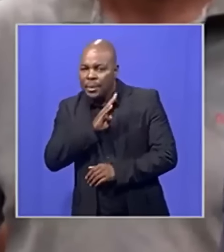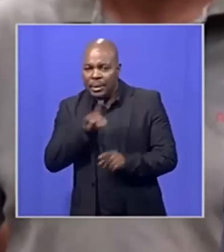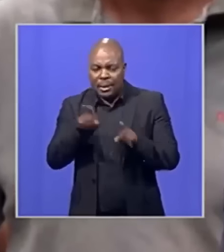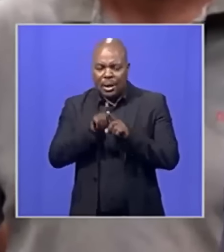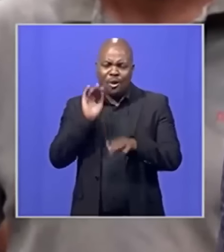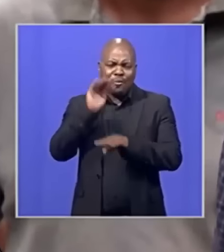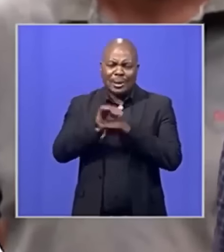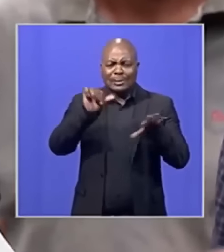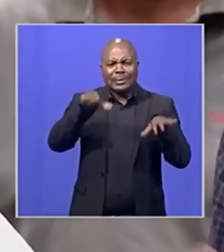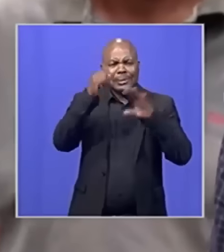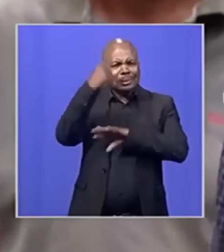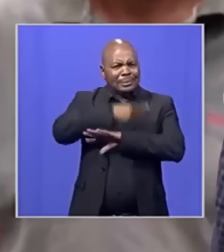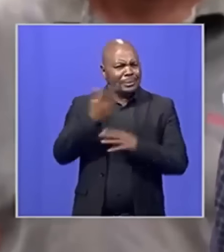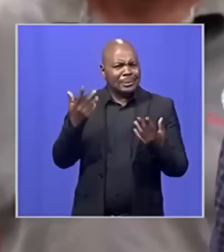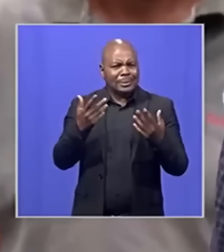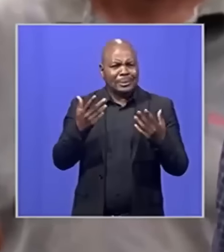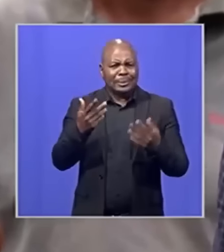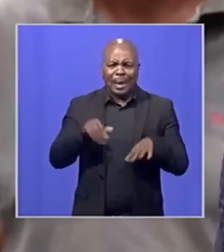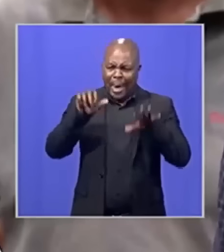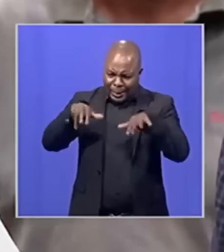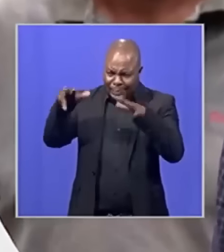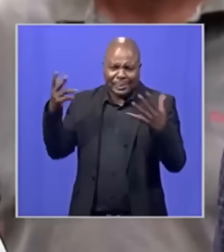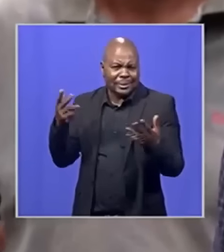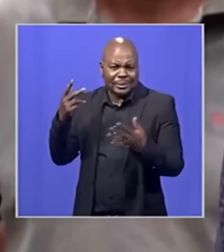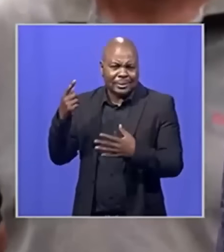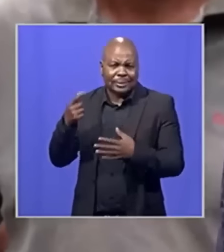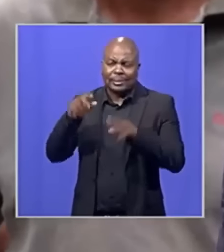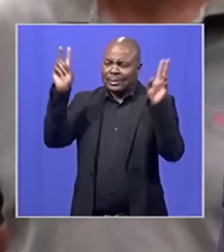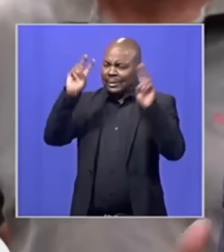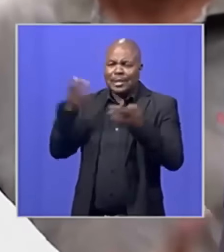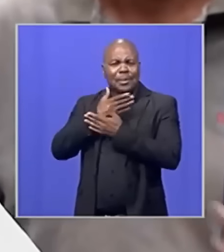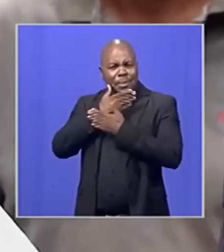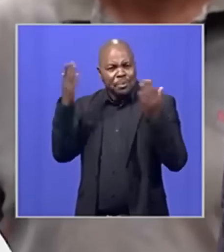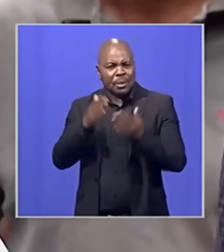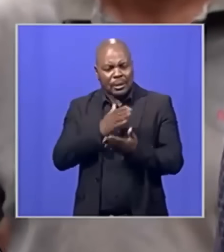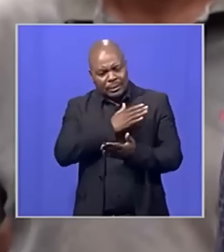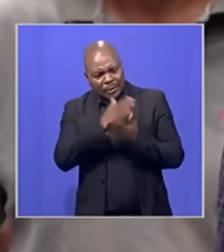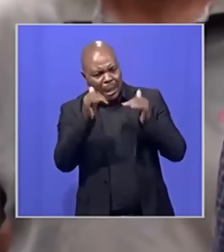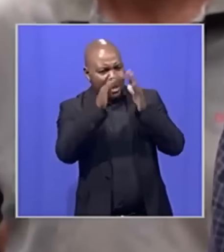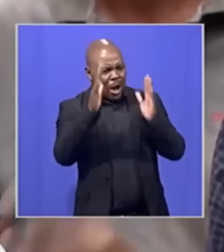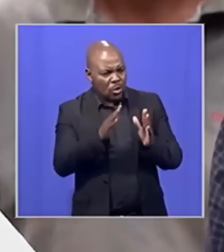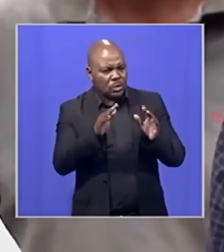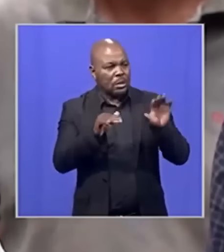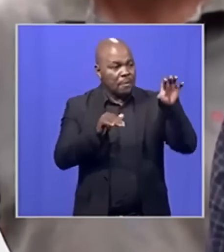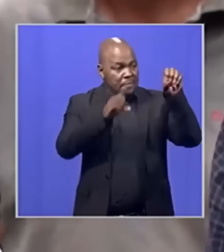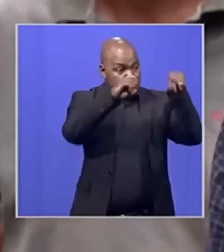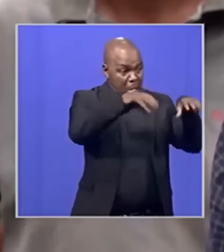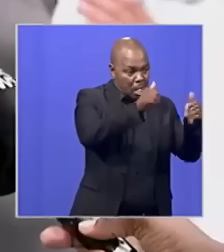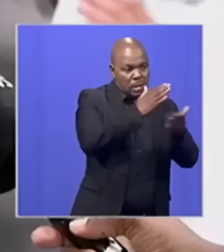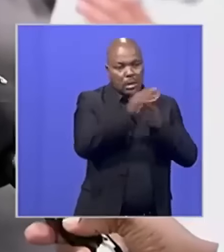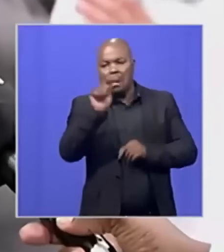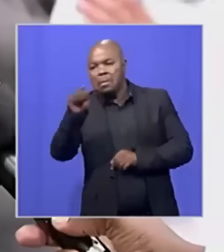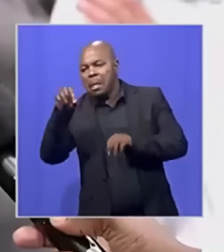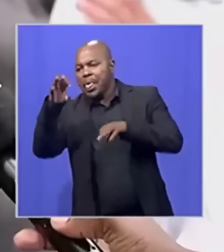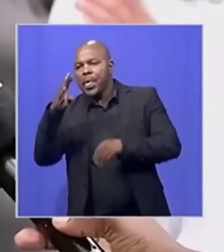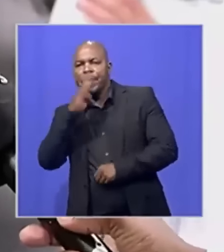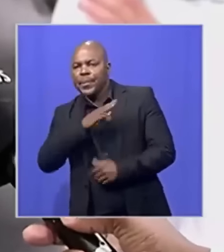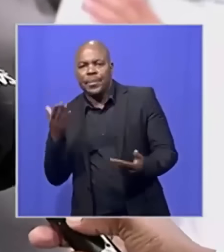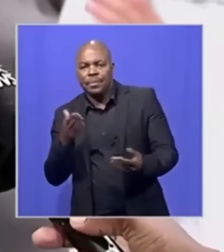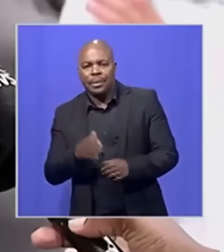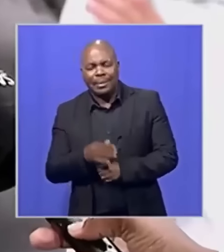than 16 days. We are without 18 without electricity. Some of the houses are restored, but some are not restored. Imagine